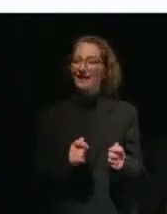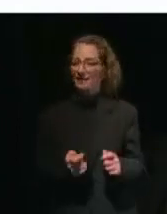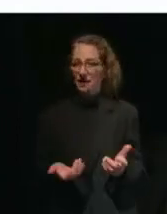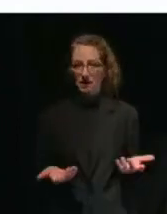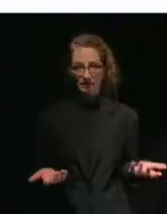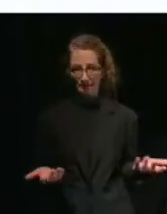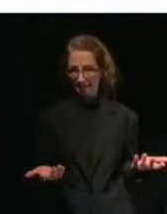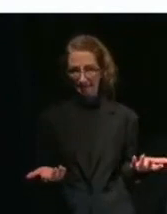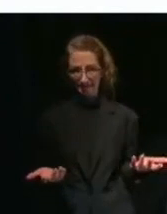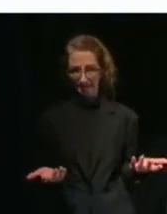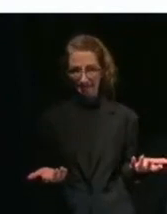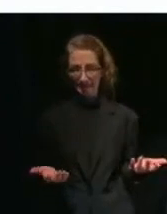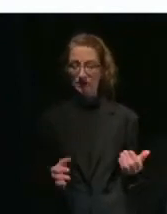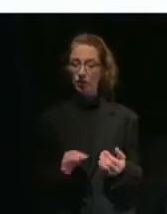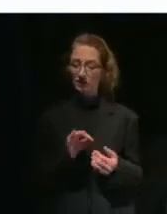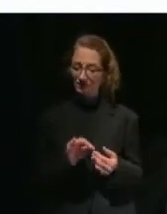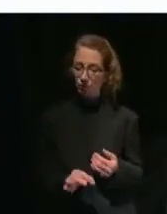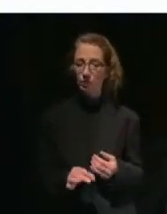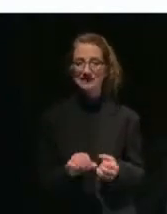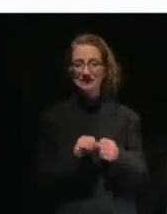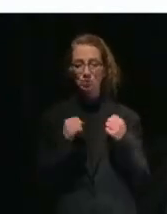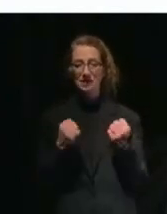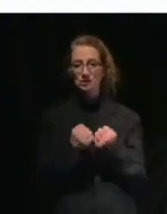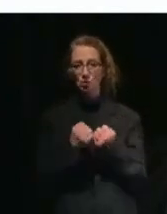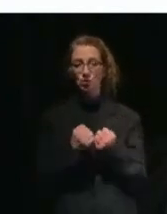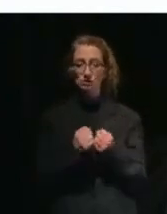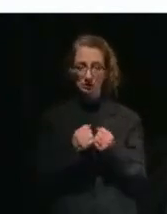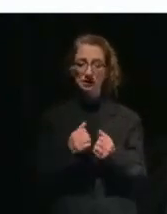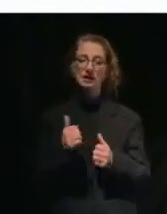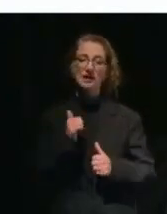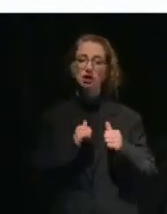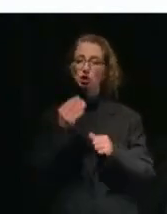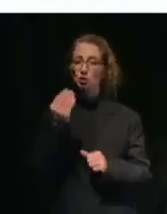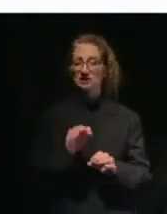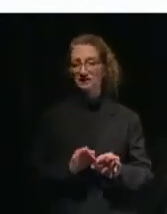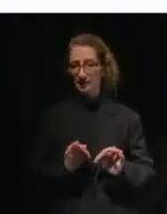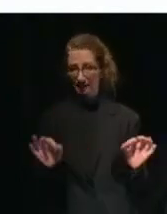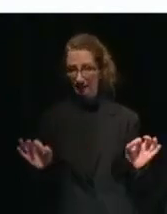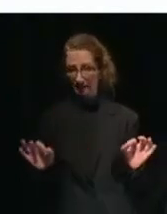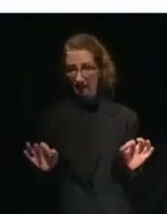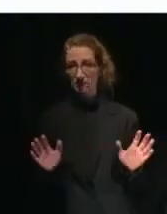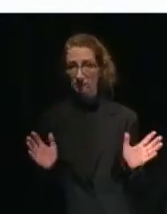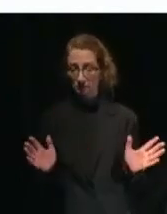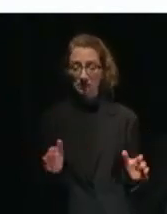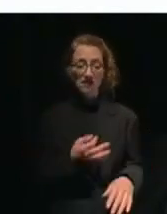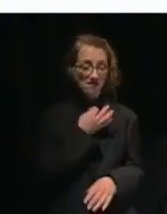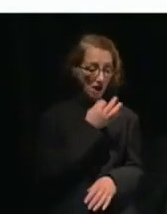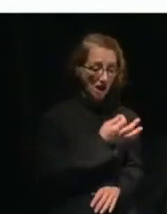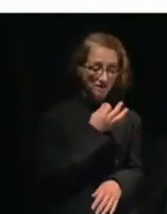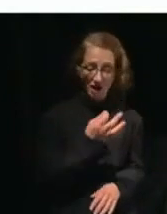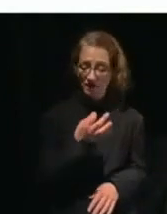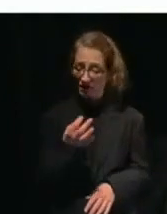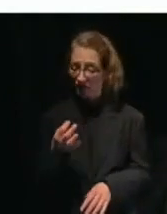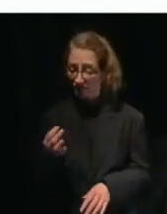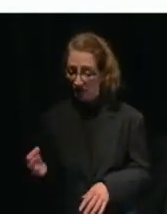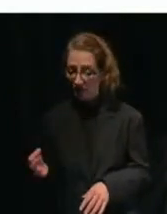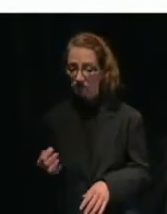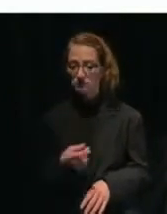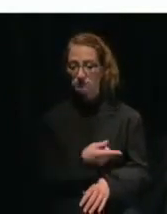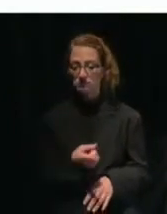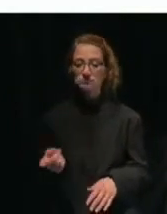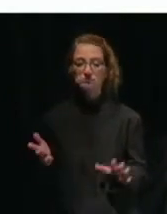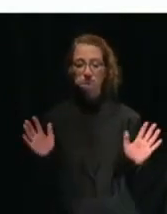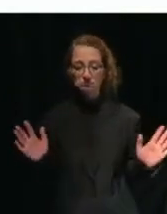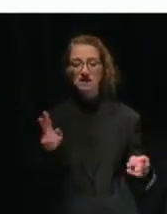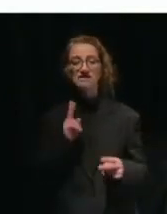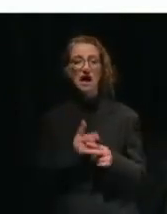terms of the question with the means of adjustment by institutions that can allow people to improve the